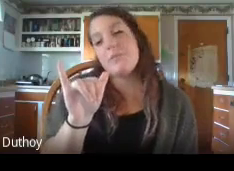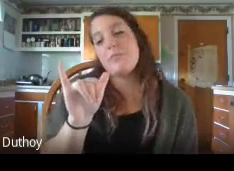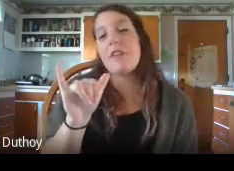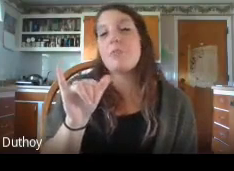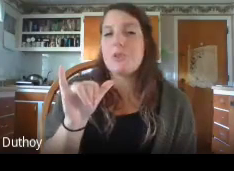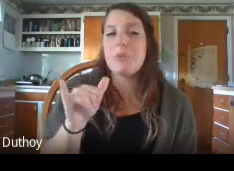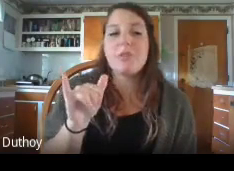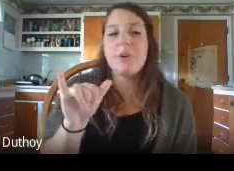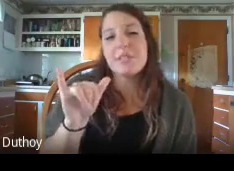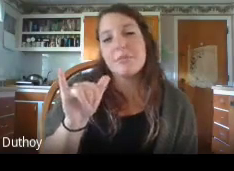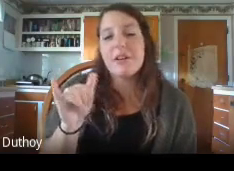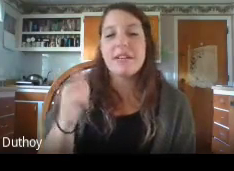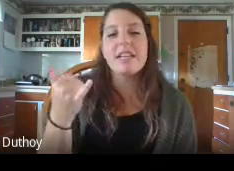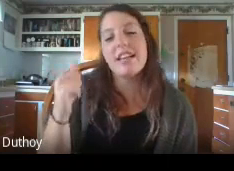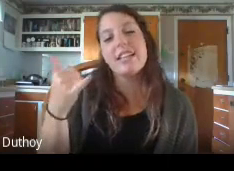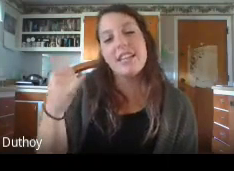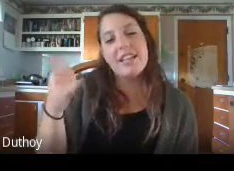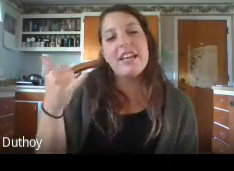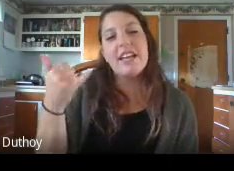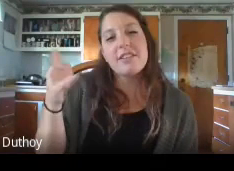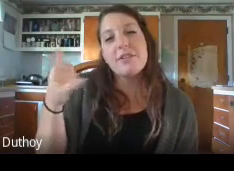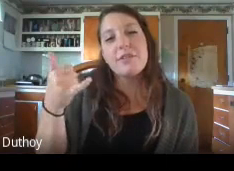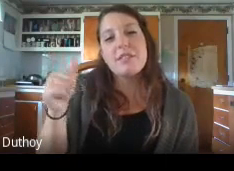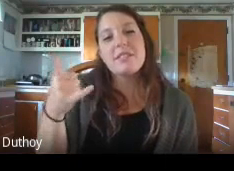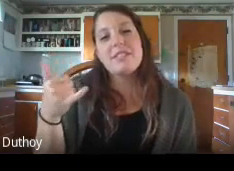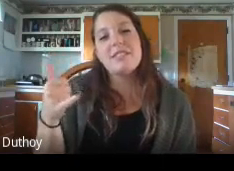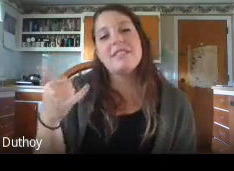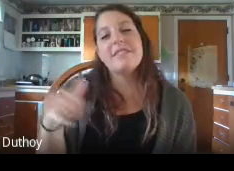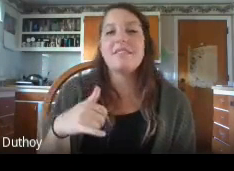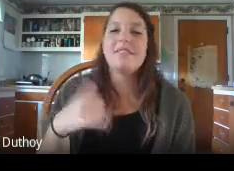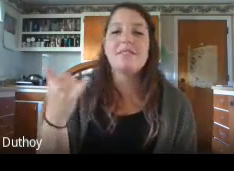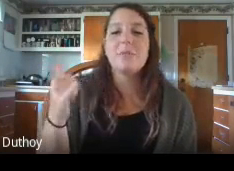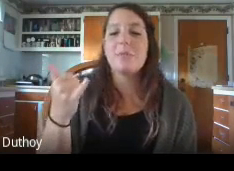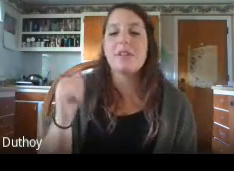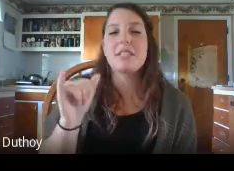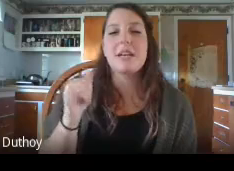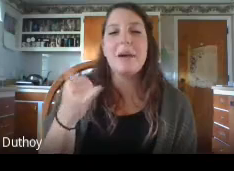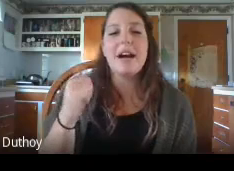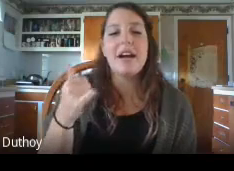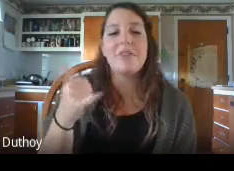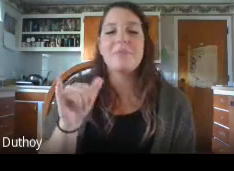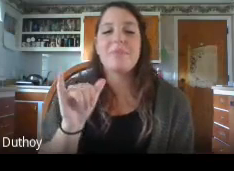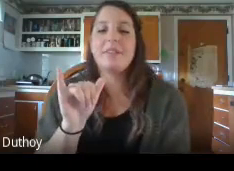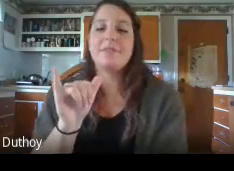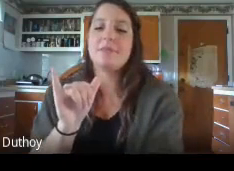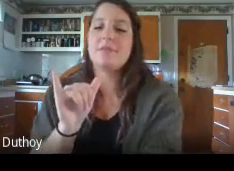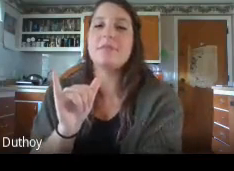Y, I think most people know this one already, like hang loose. Looks like a